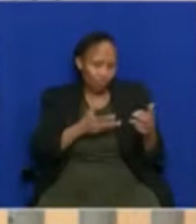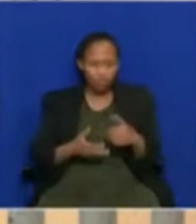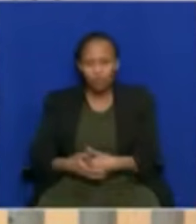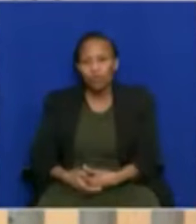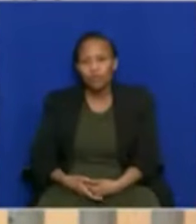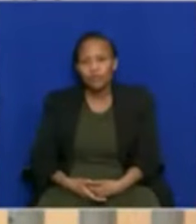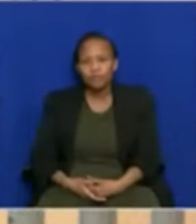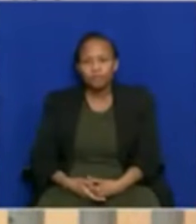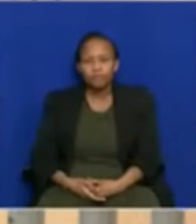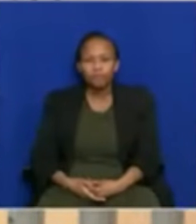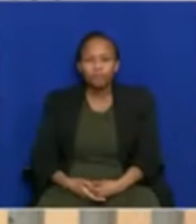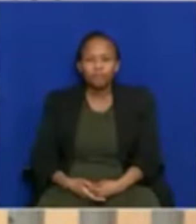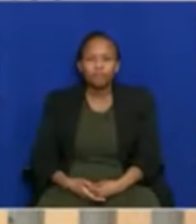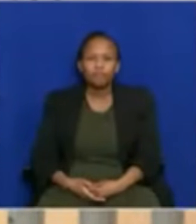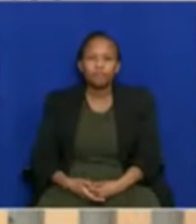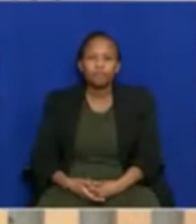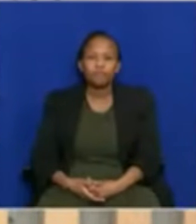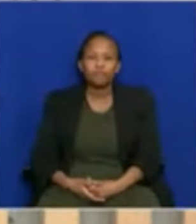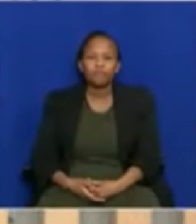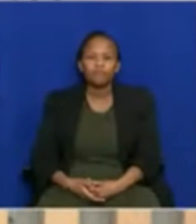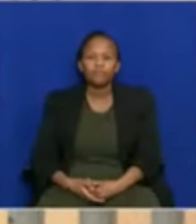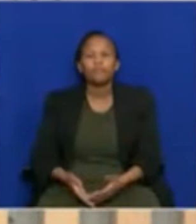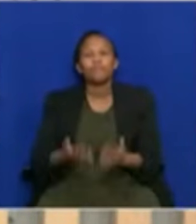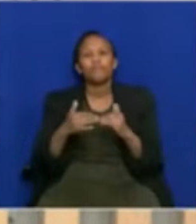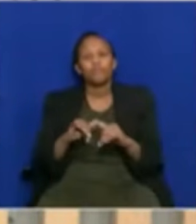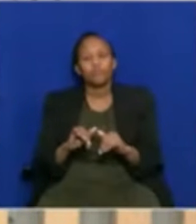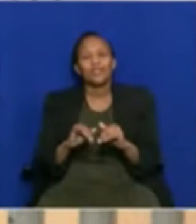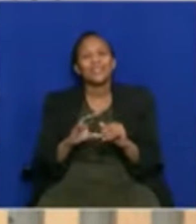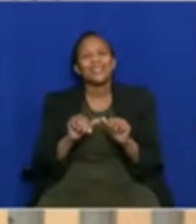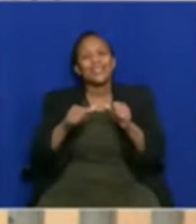Then we have the 6th of December.